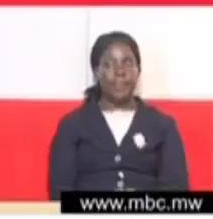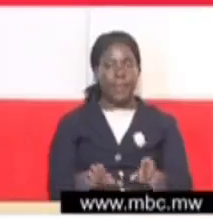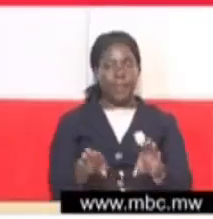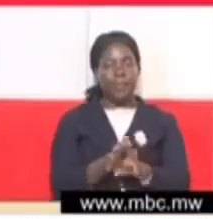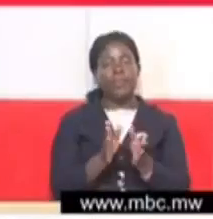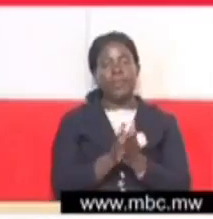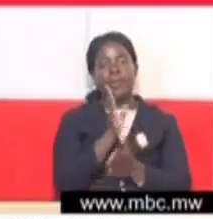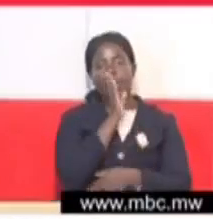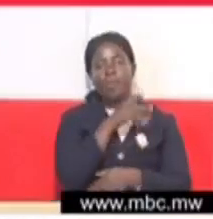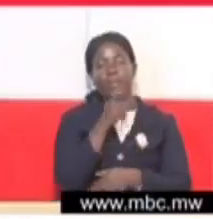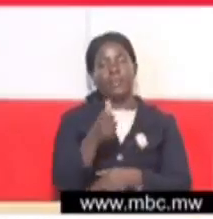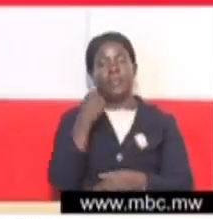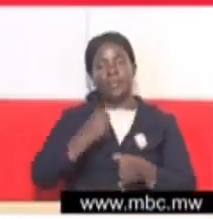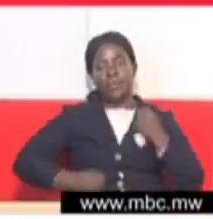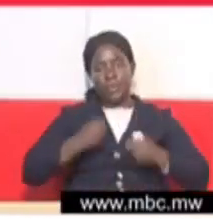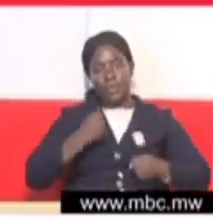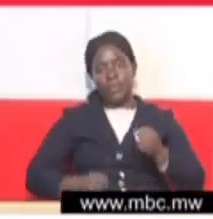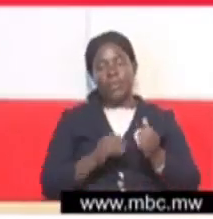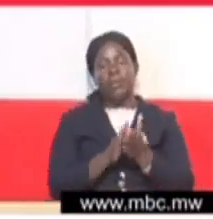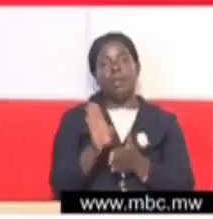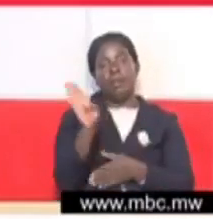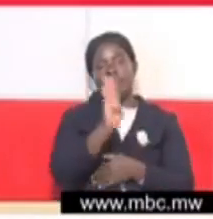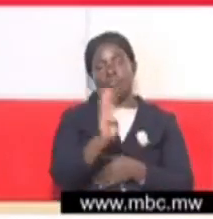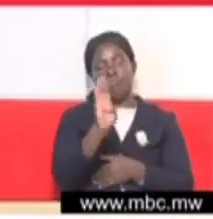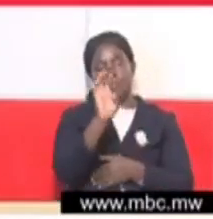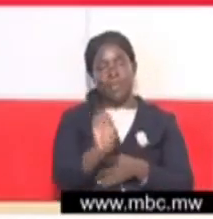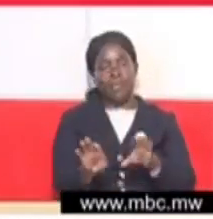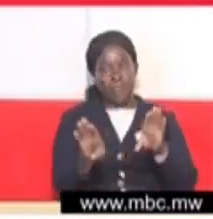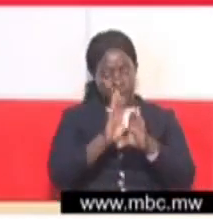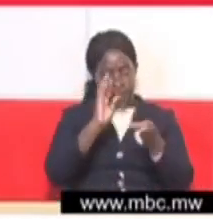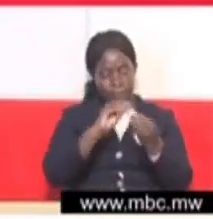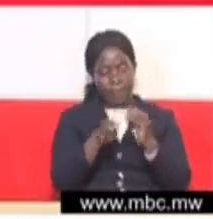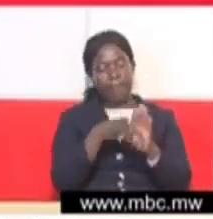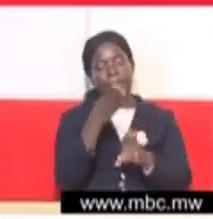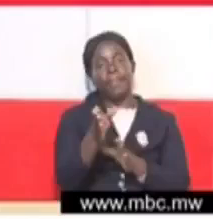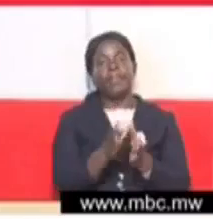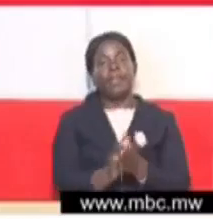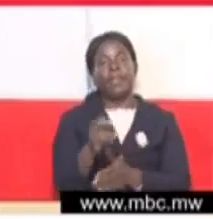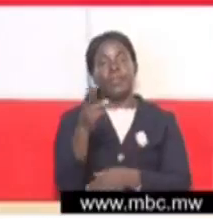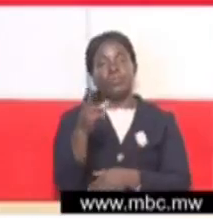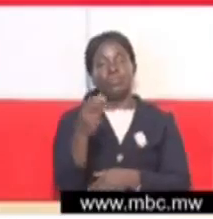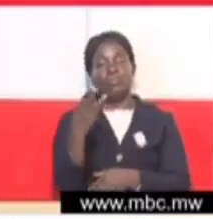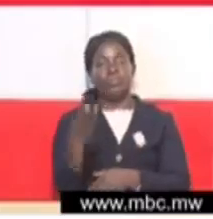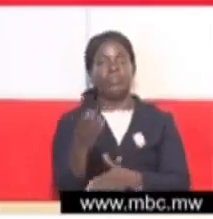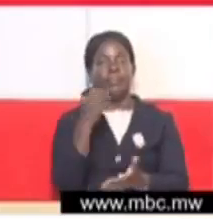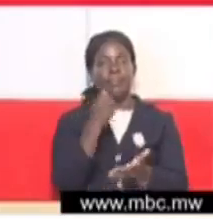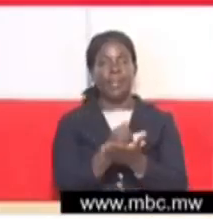And finally, in sports, Blue Eagles have been crowned 2024